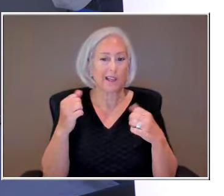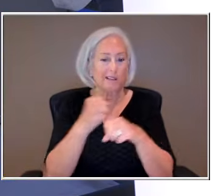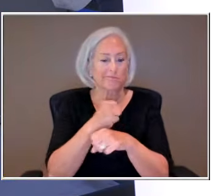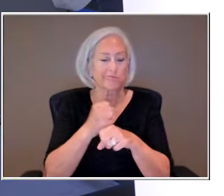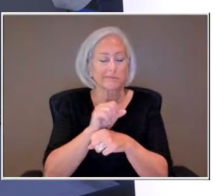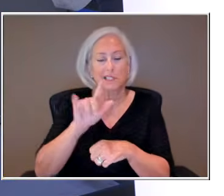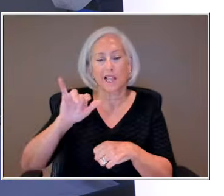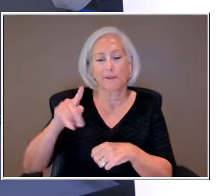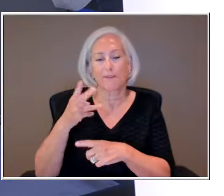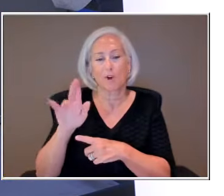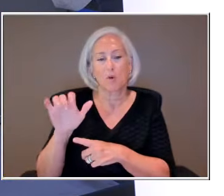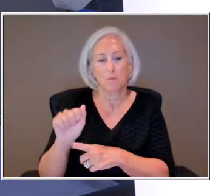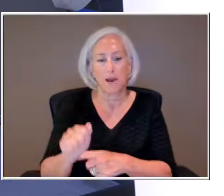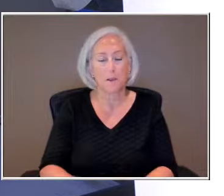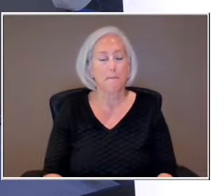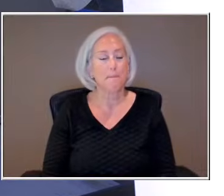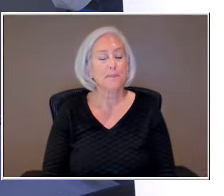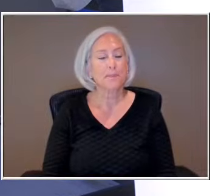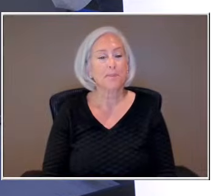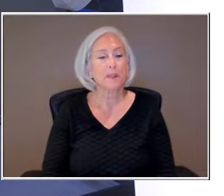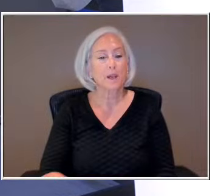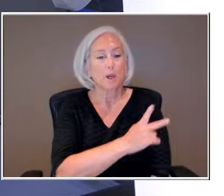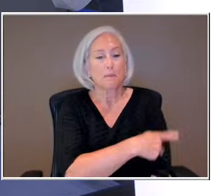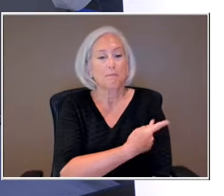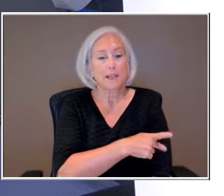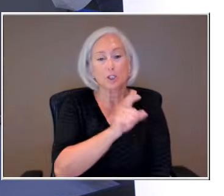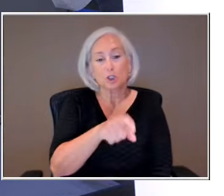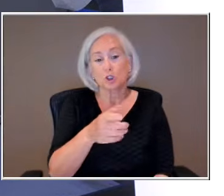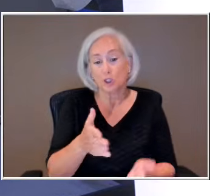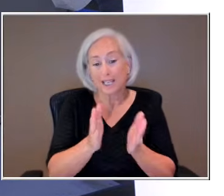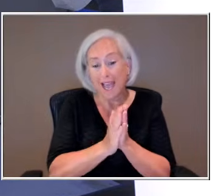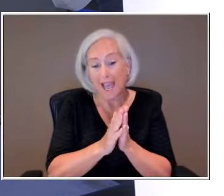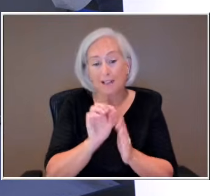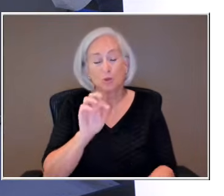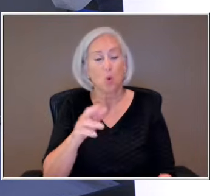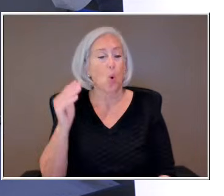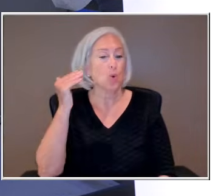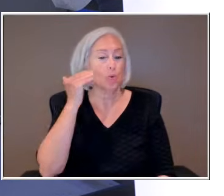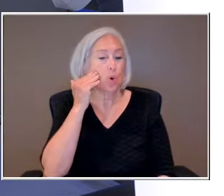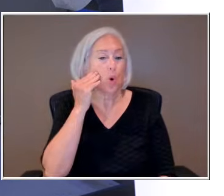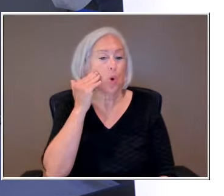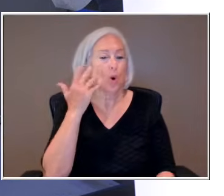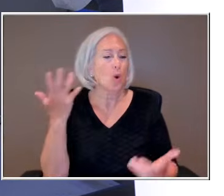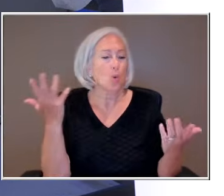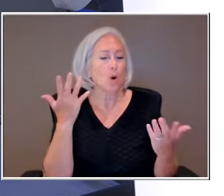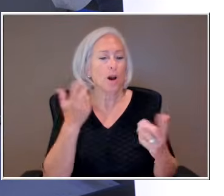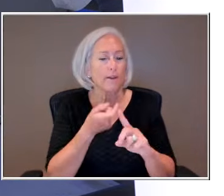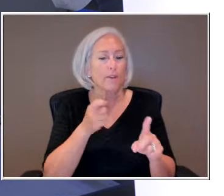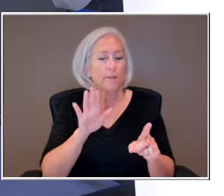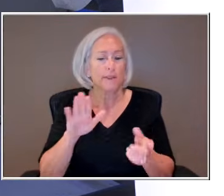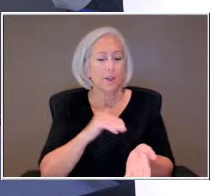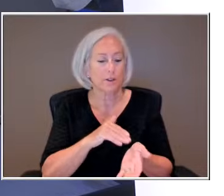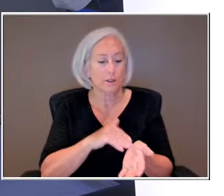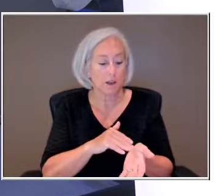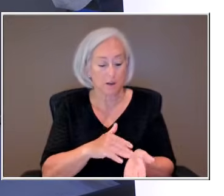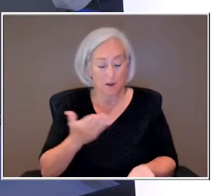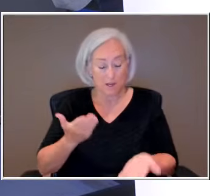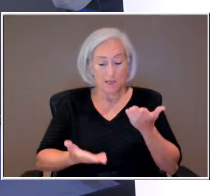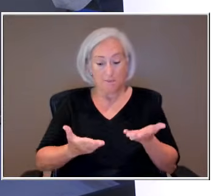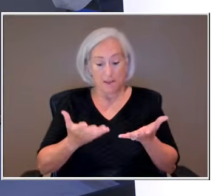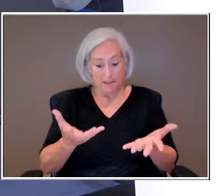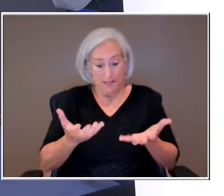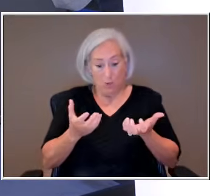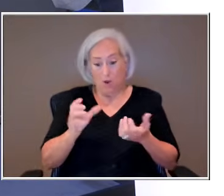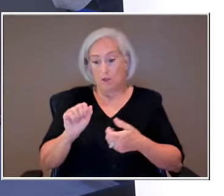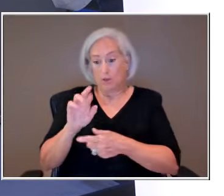need to know or ask their doctor that may want to find out more about CAR T, but it's not available at the current health system that they're